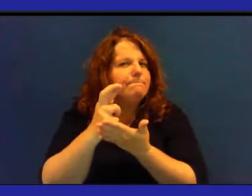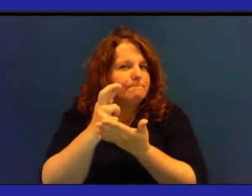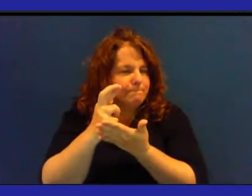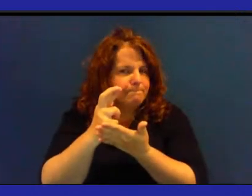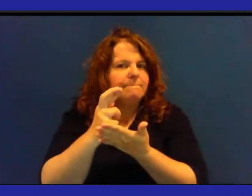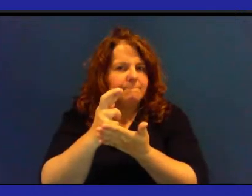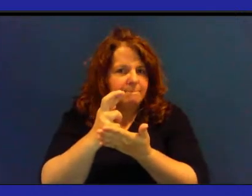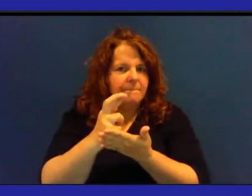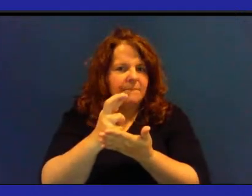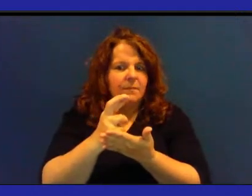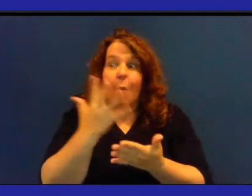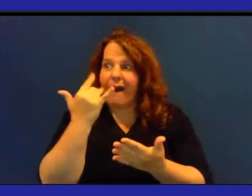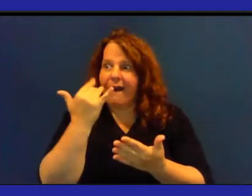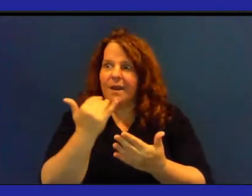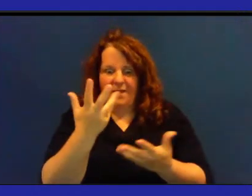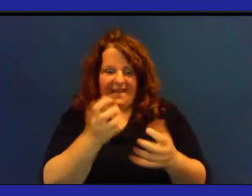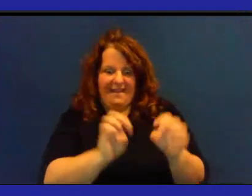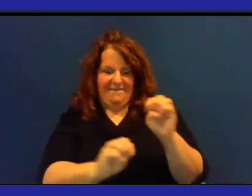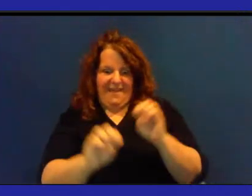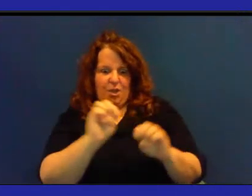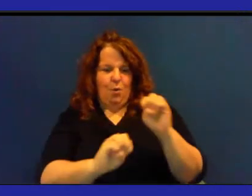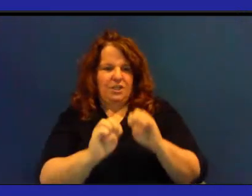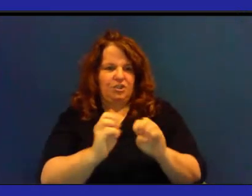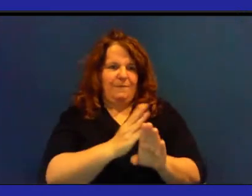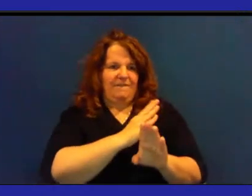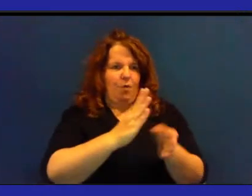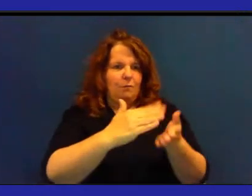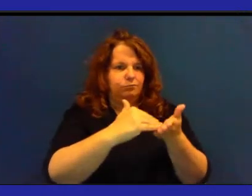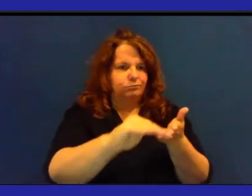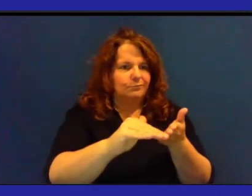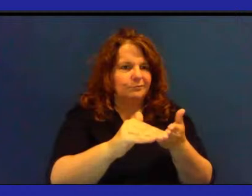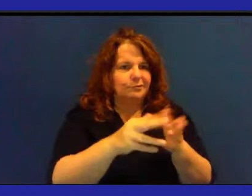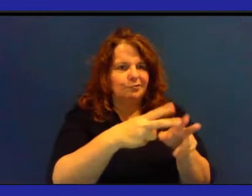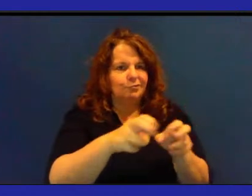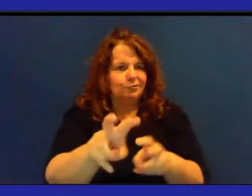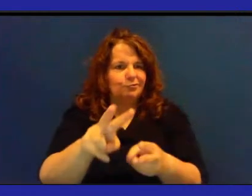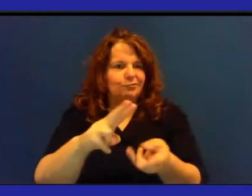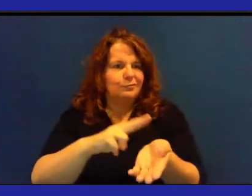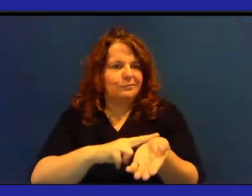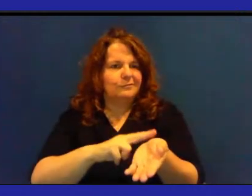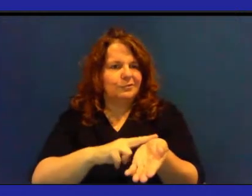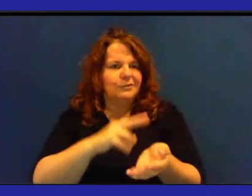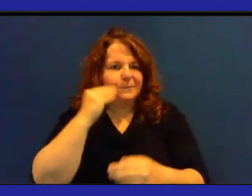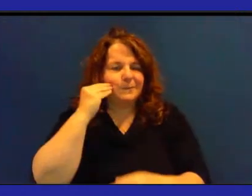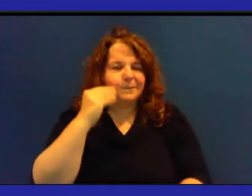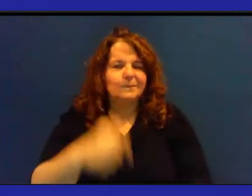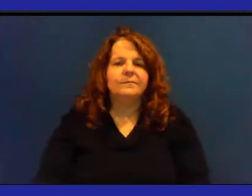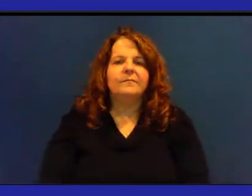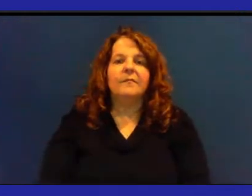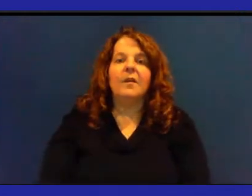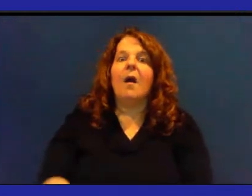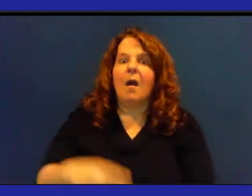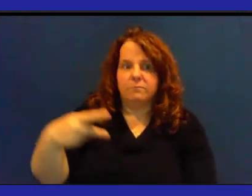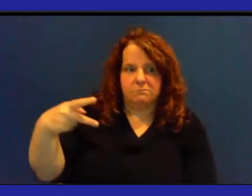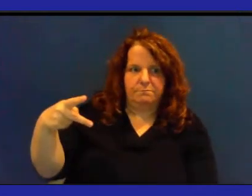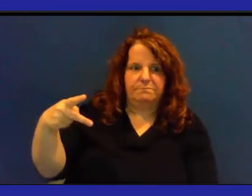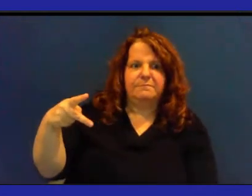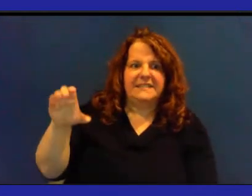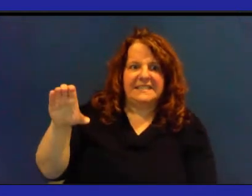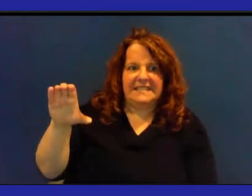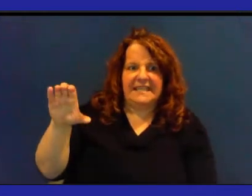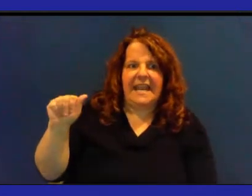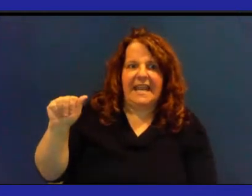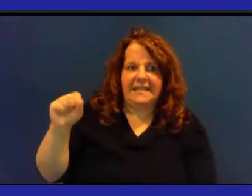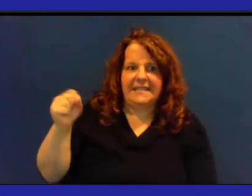that evaluation before they can go to a skilled nursing facility. I would add, Eric, PCAs, because we could